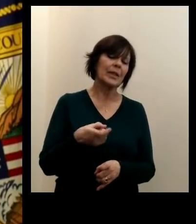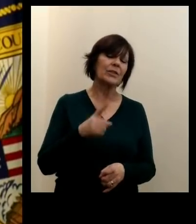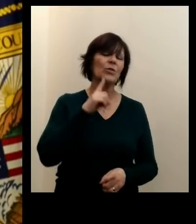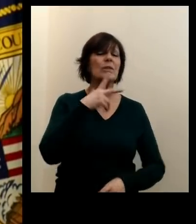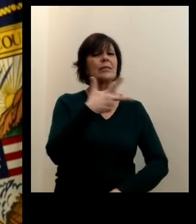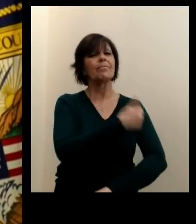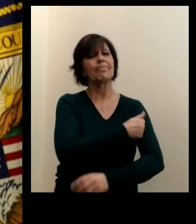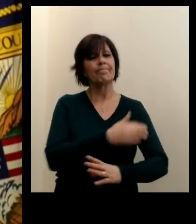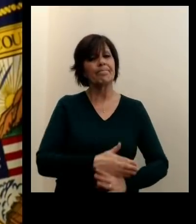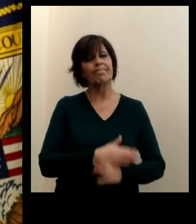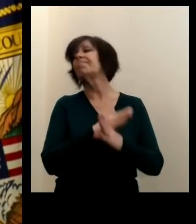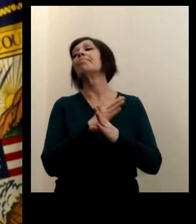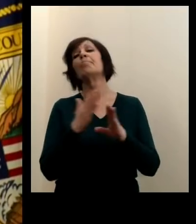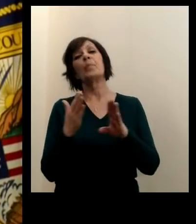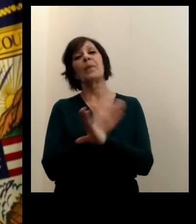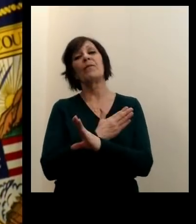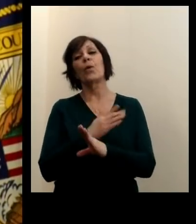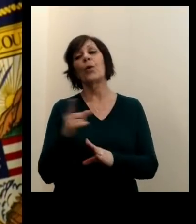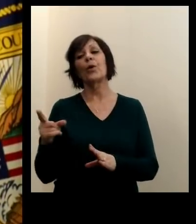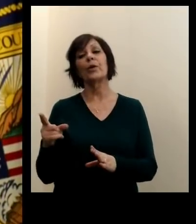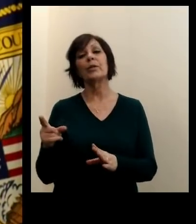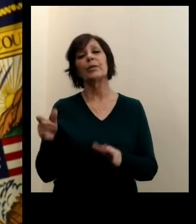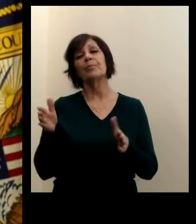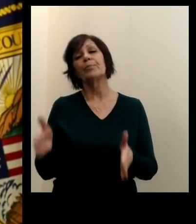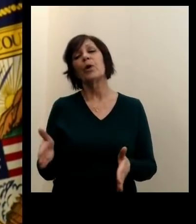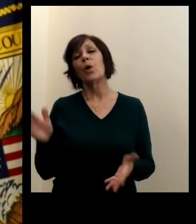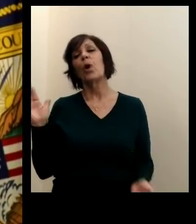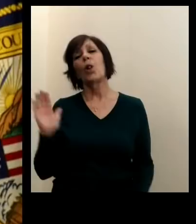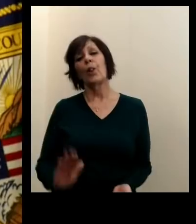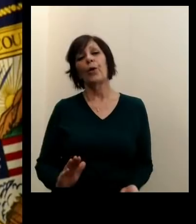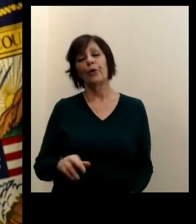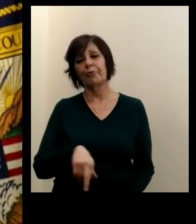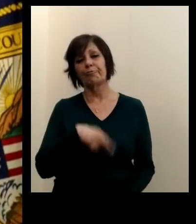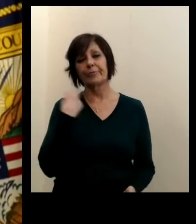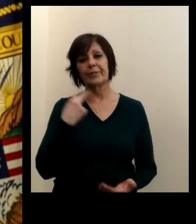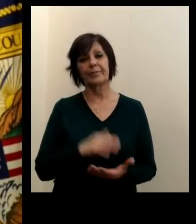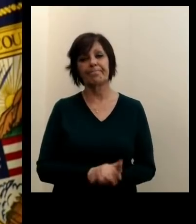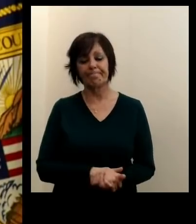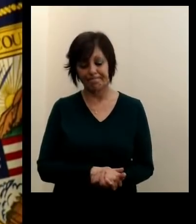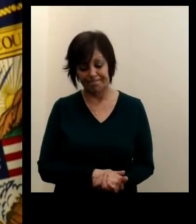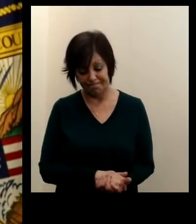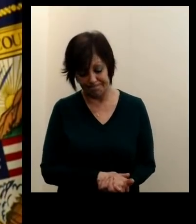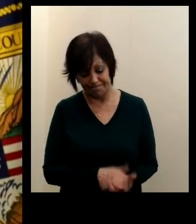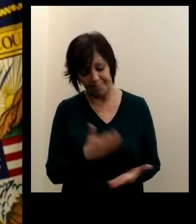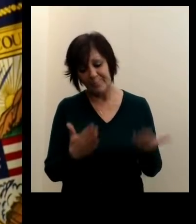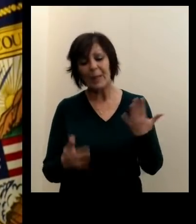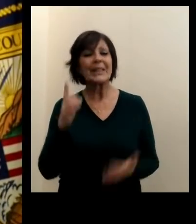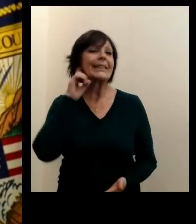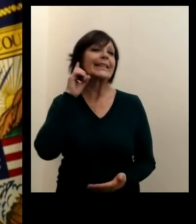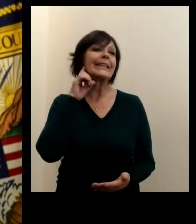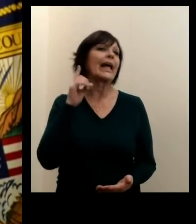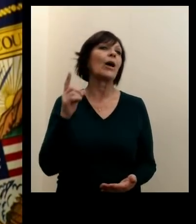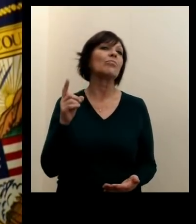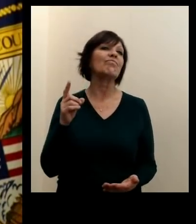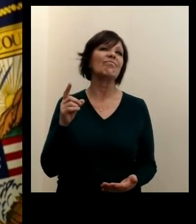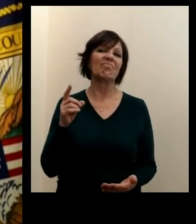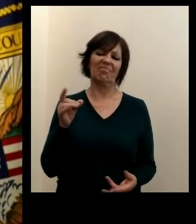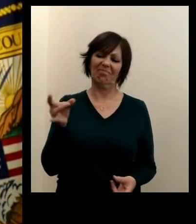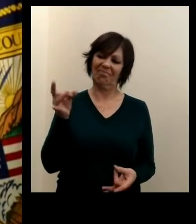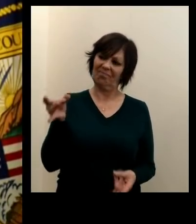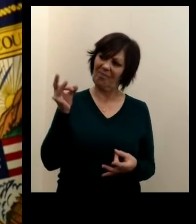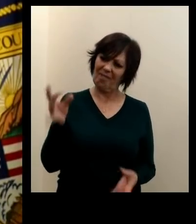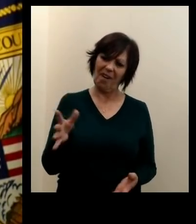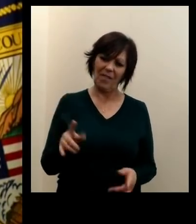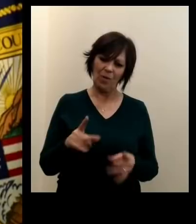vaccine before someone who is not at higher risk. It may sound not so good because we want to